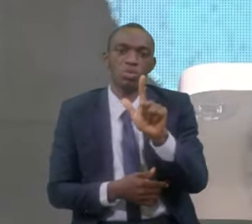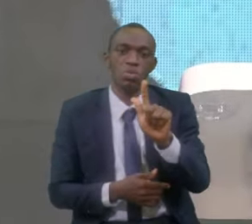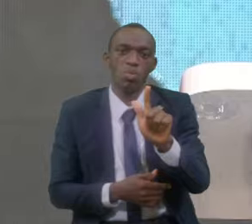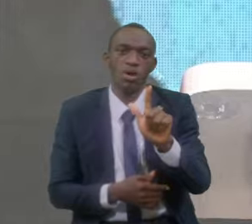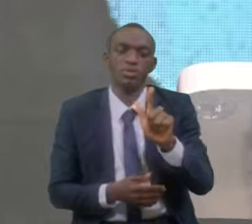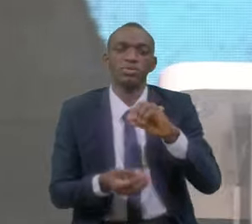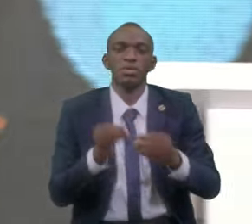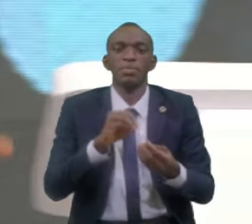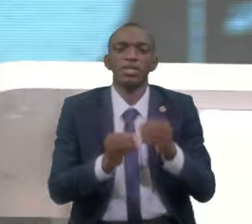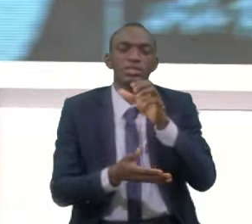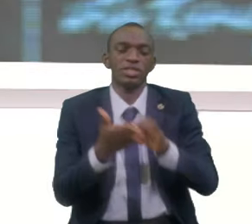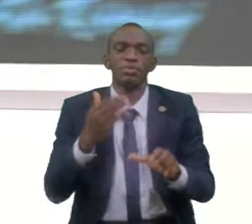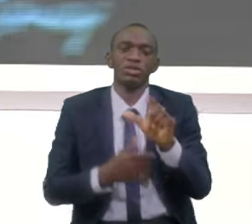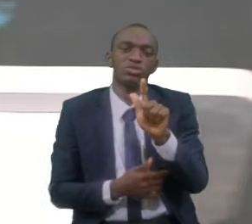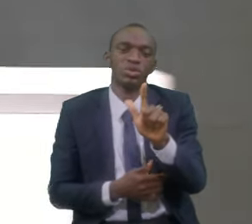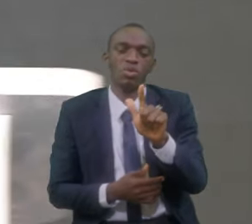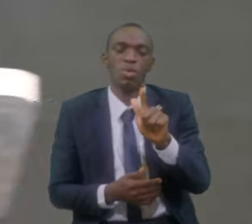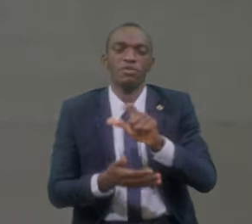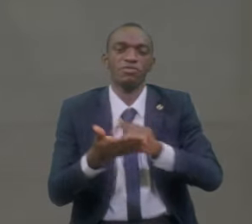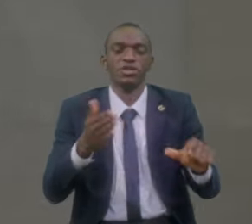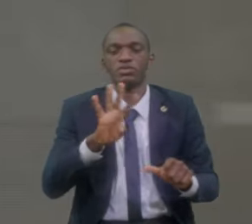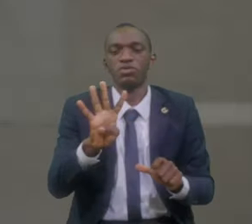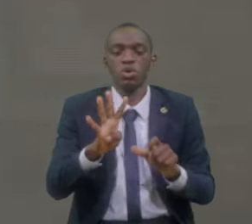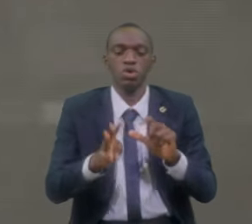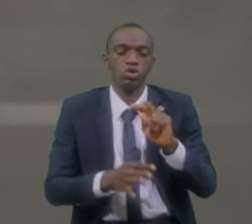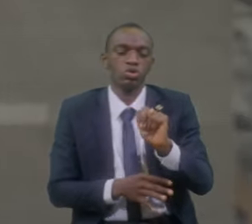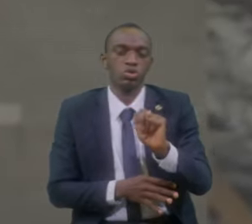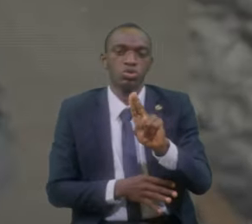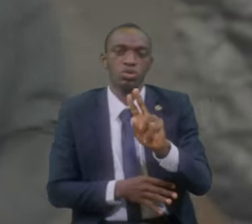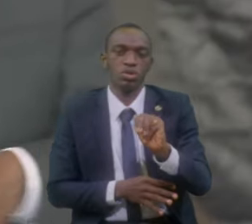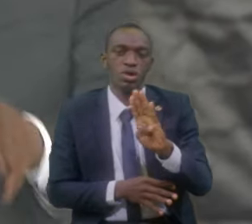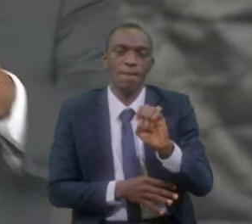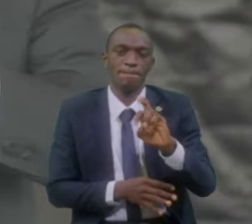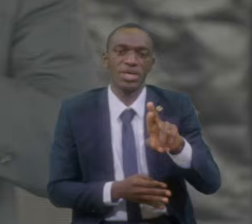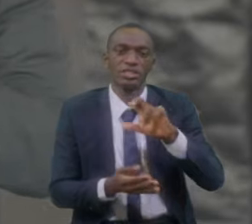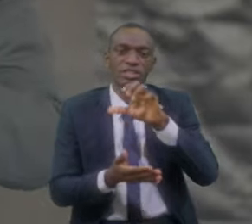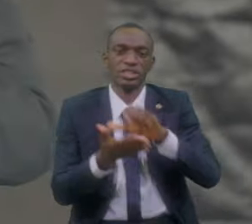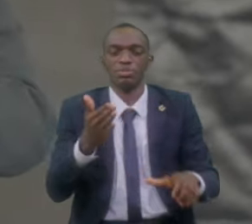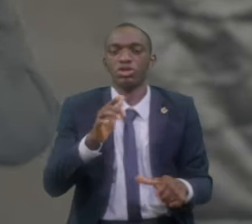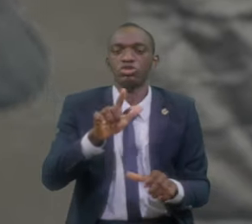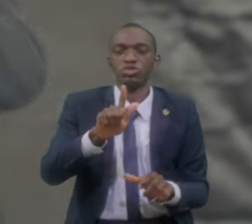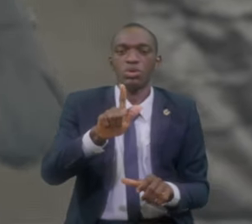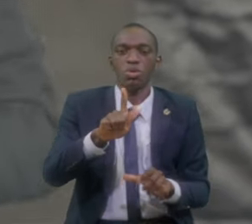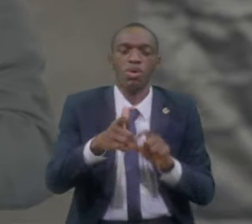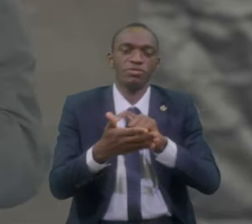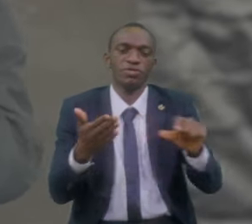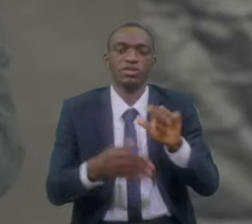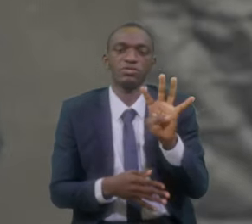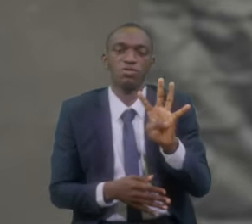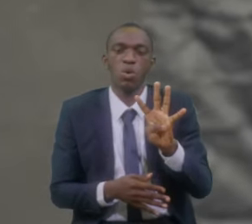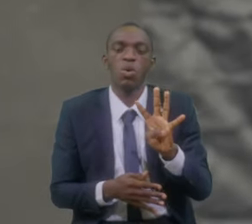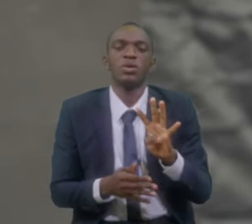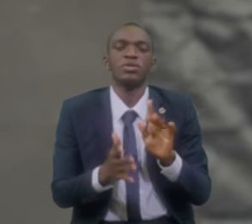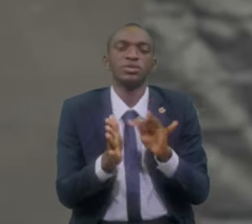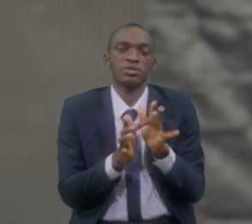from verse 4. Numbers chapter 21, reading from verse 4. It says, and